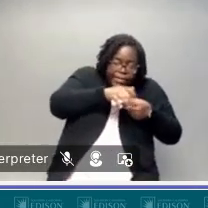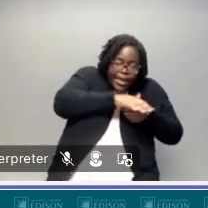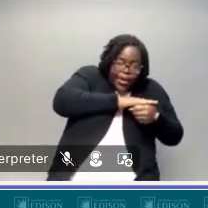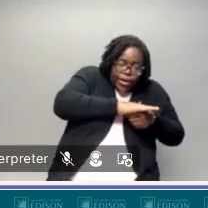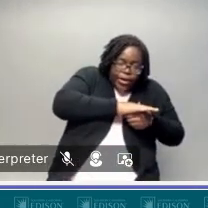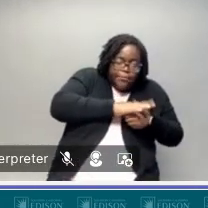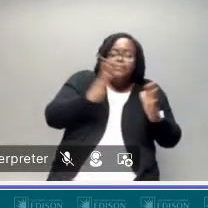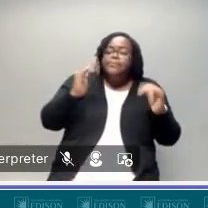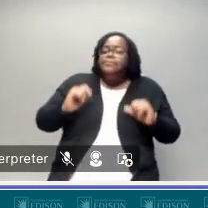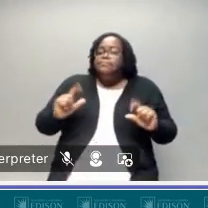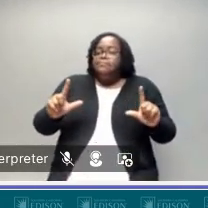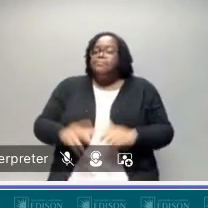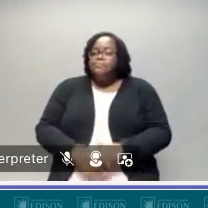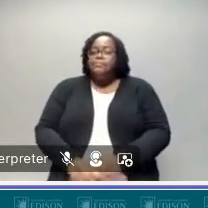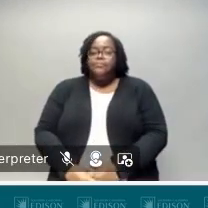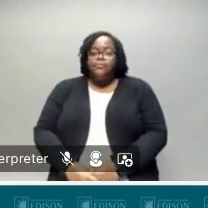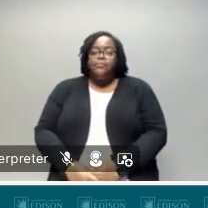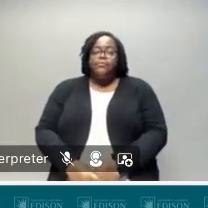Next slide.